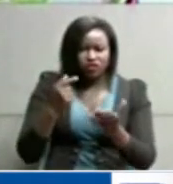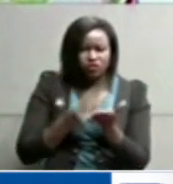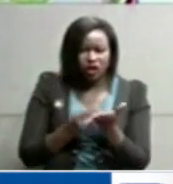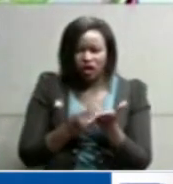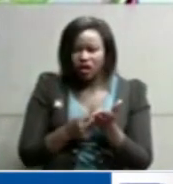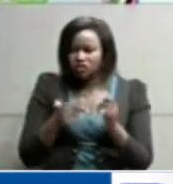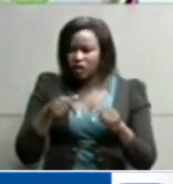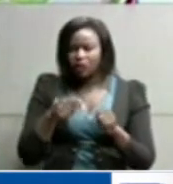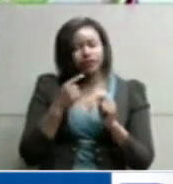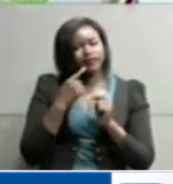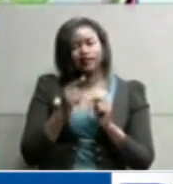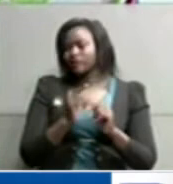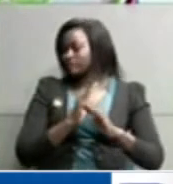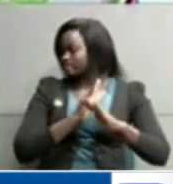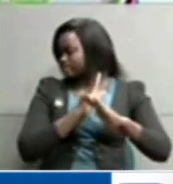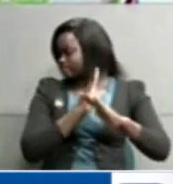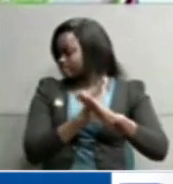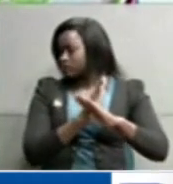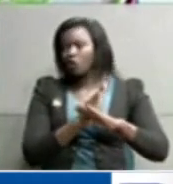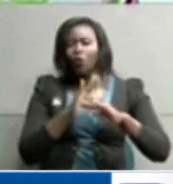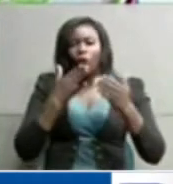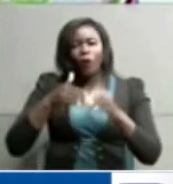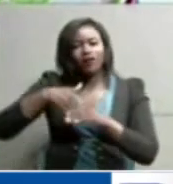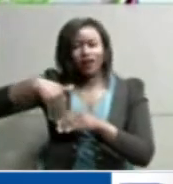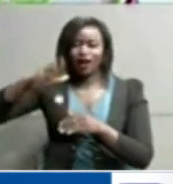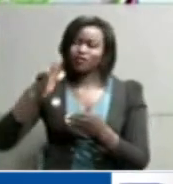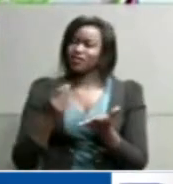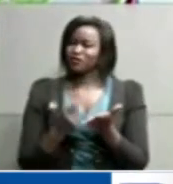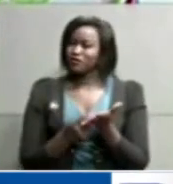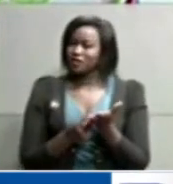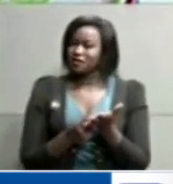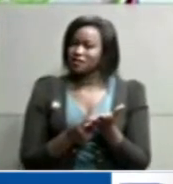coming into Uganda or going out,